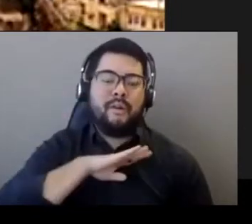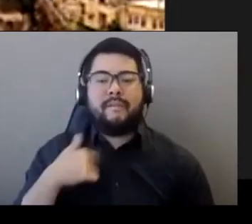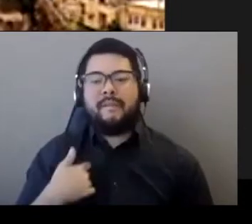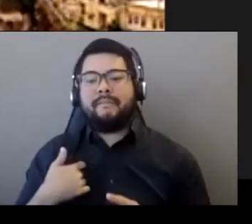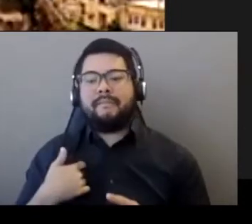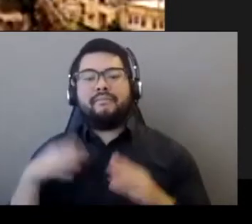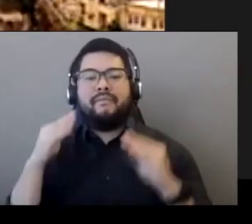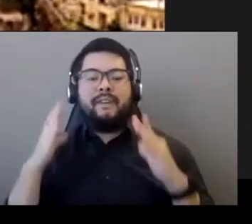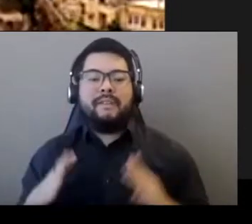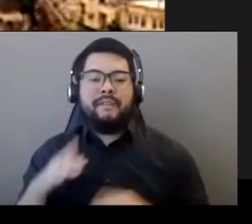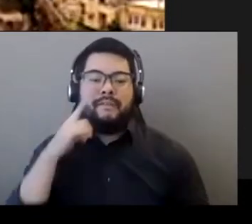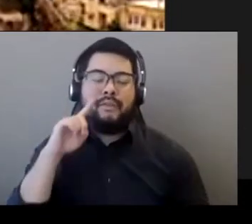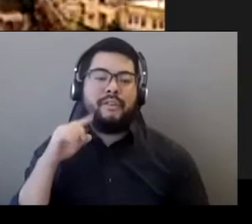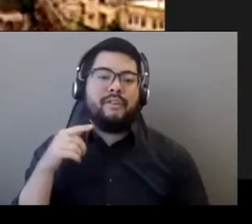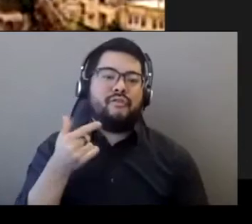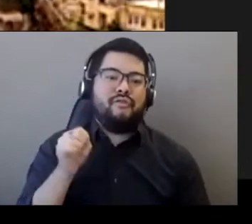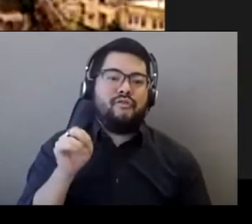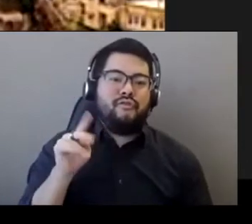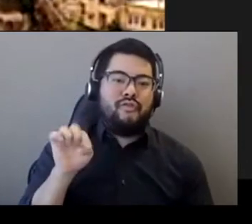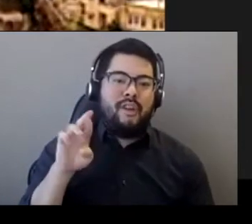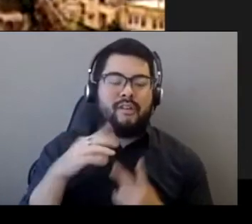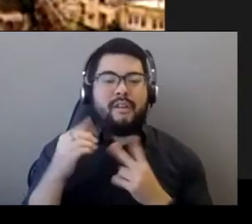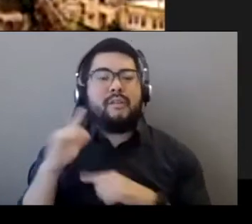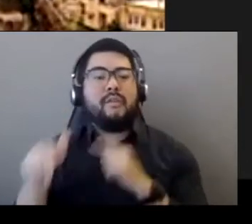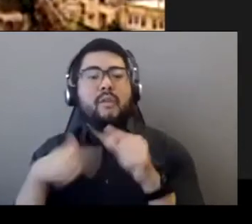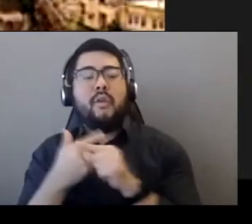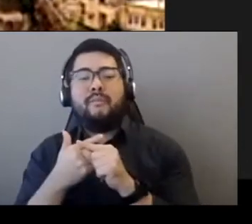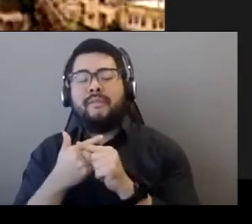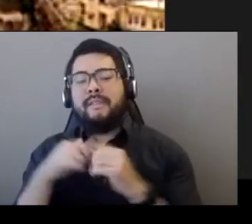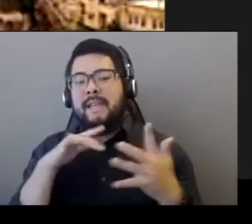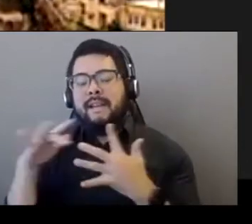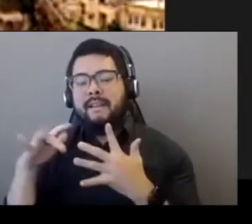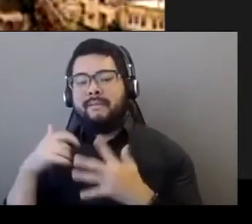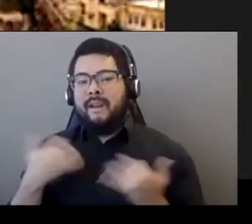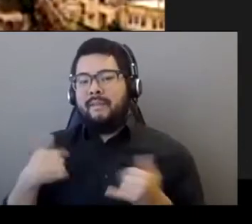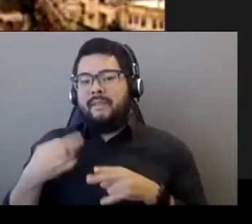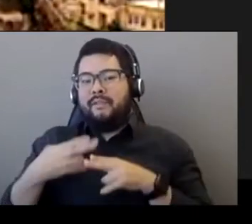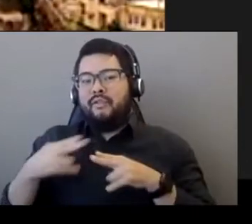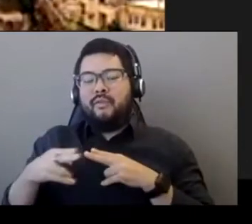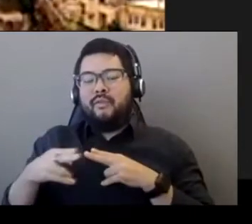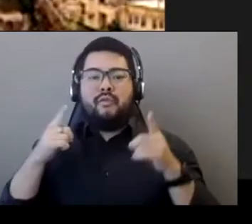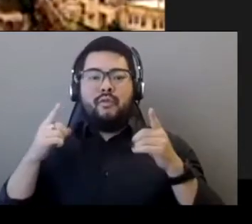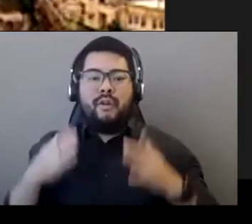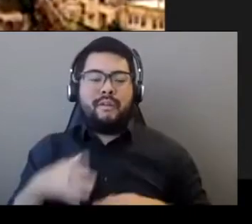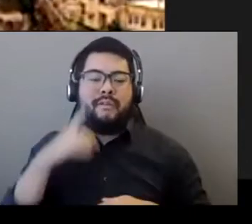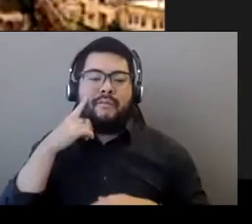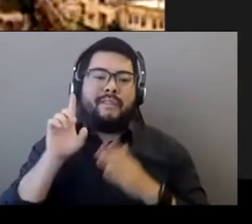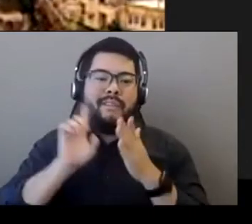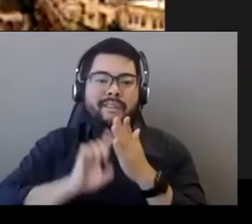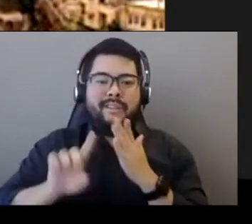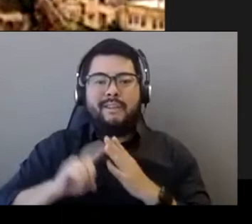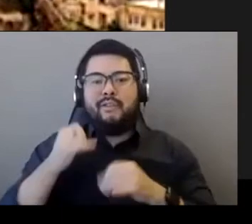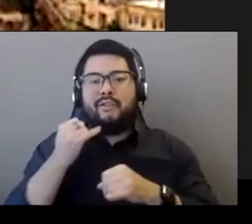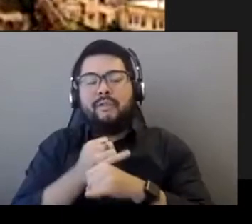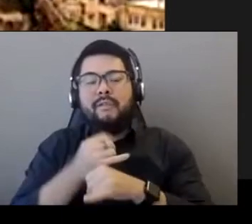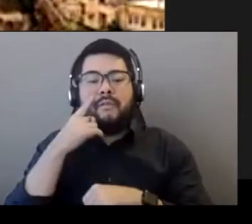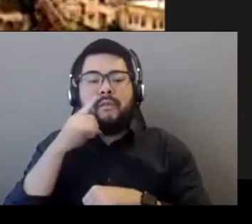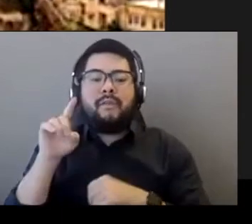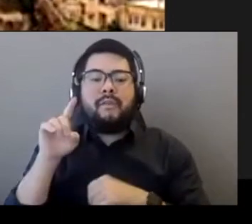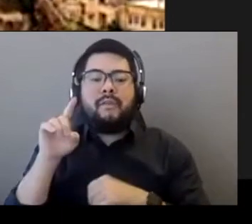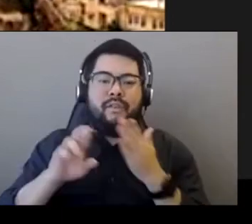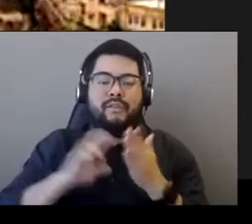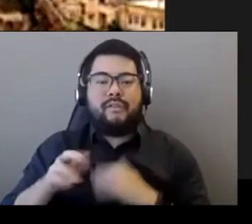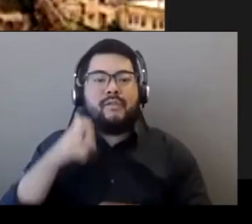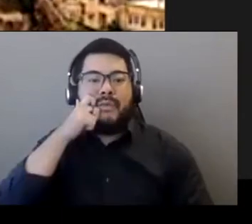Asian Studies. I am currently serving as Interim Director of the Institute for Research on Race and Public Policy while Professor